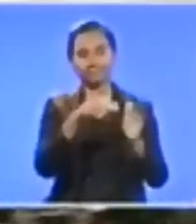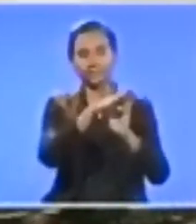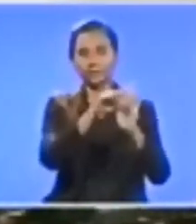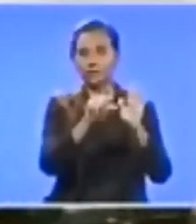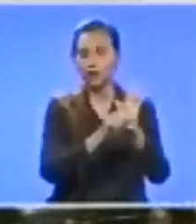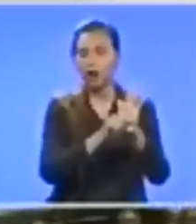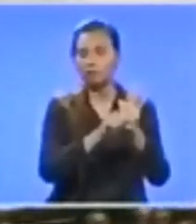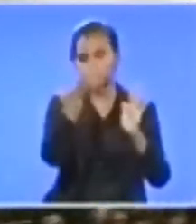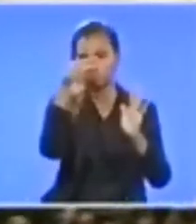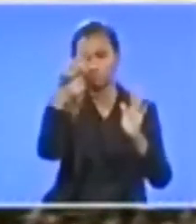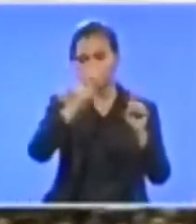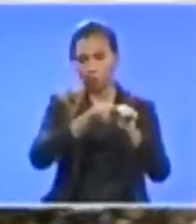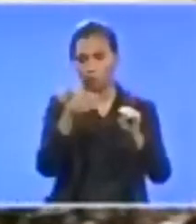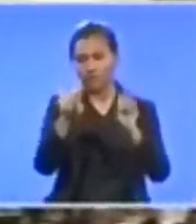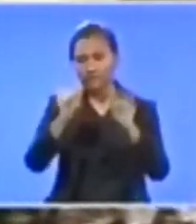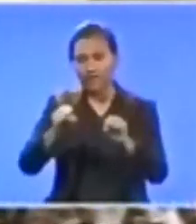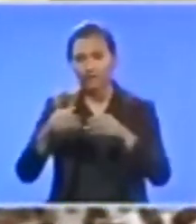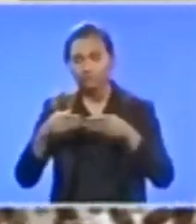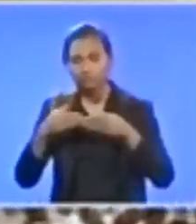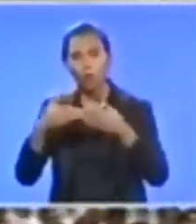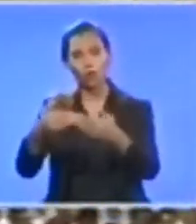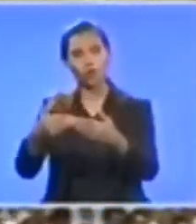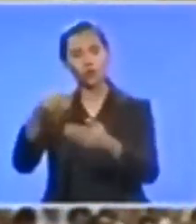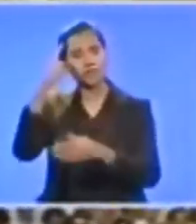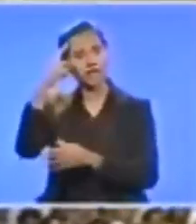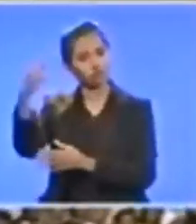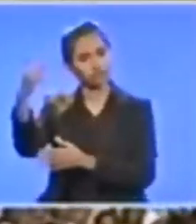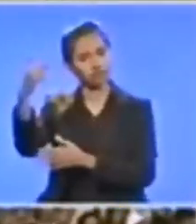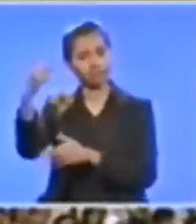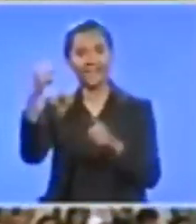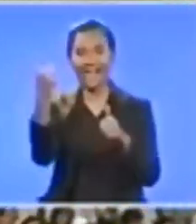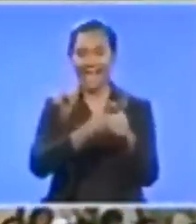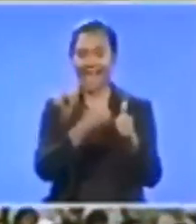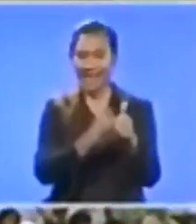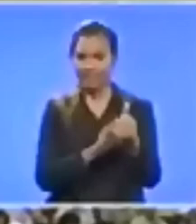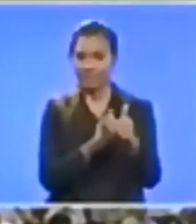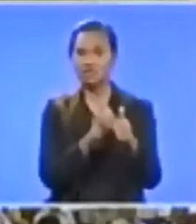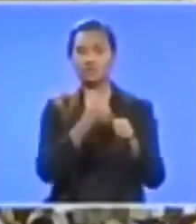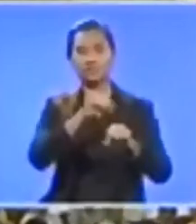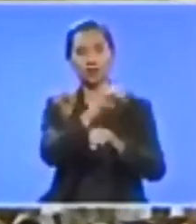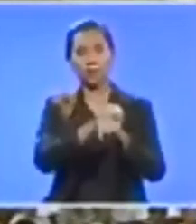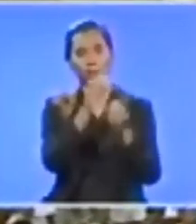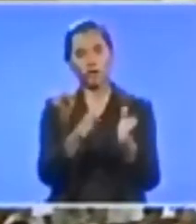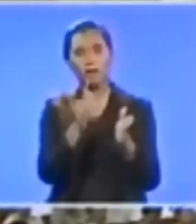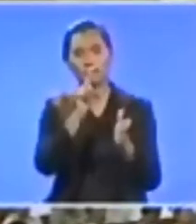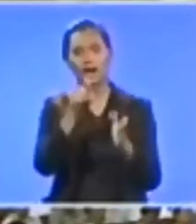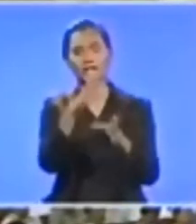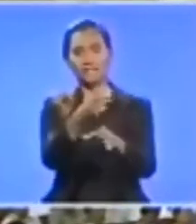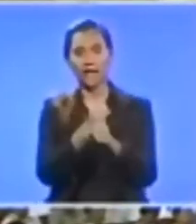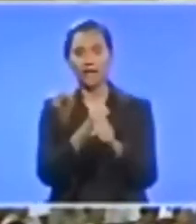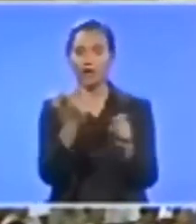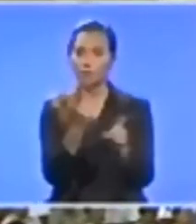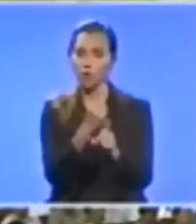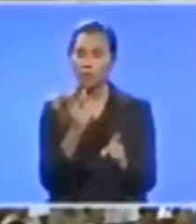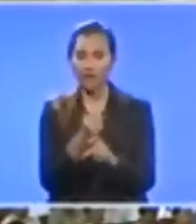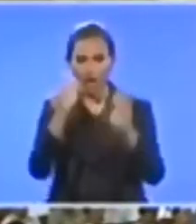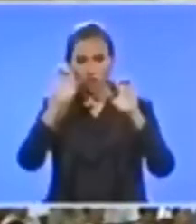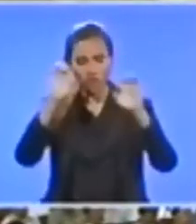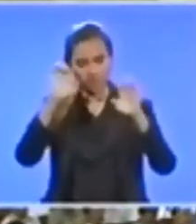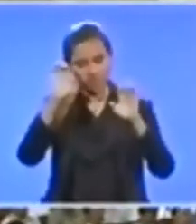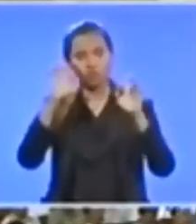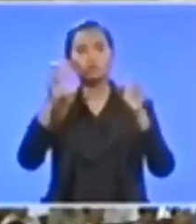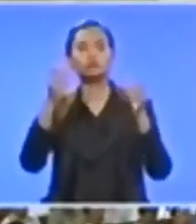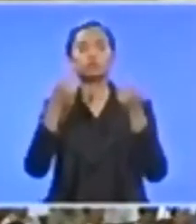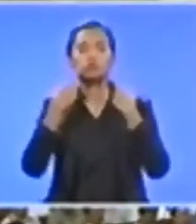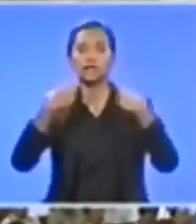their dreams. Every Singaporean must get the proper education and training to succeed. Every